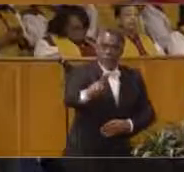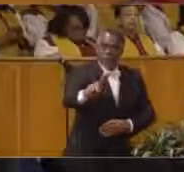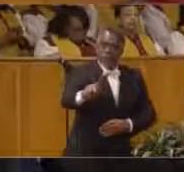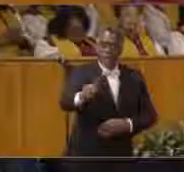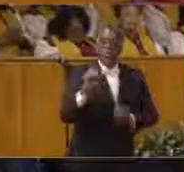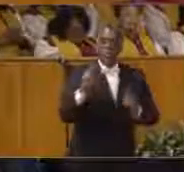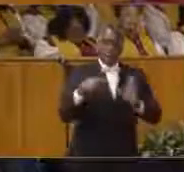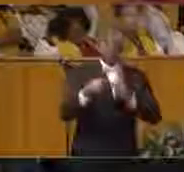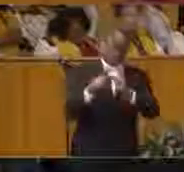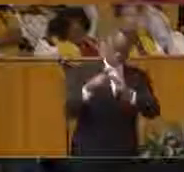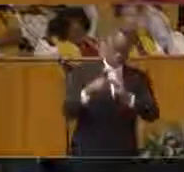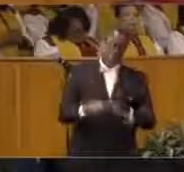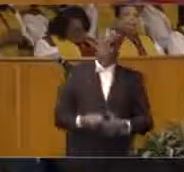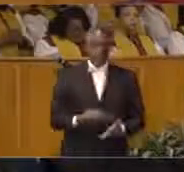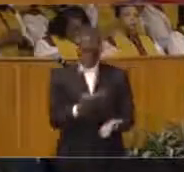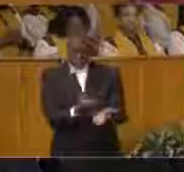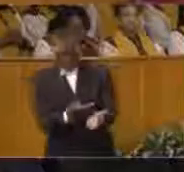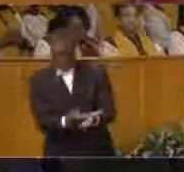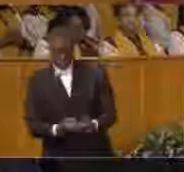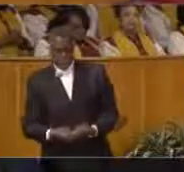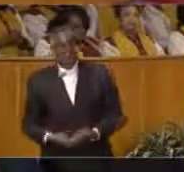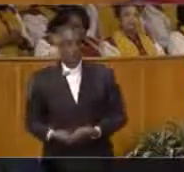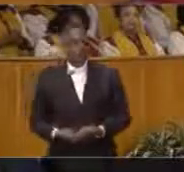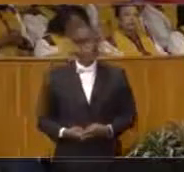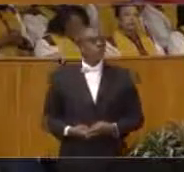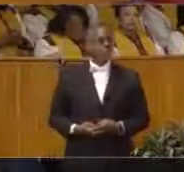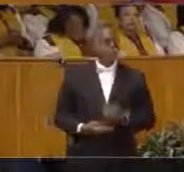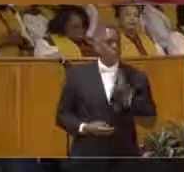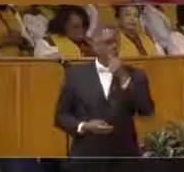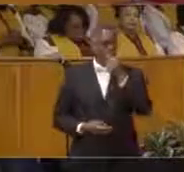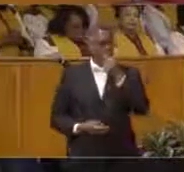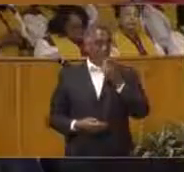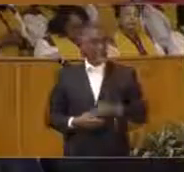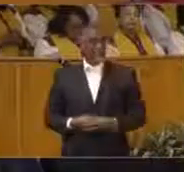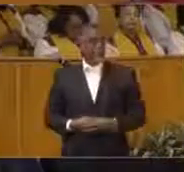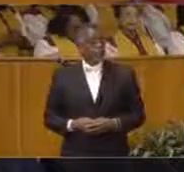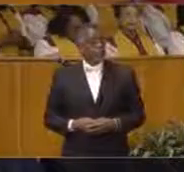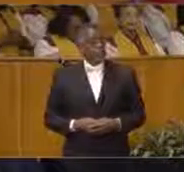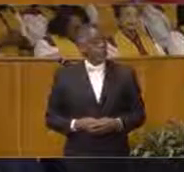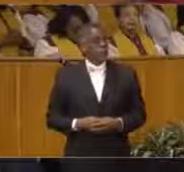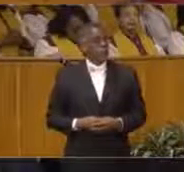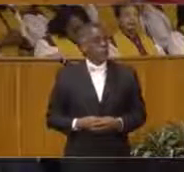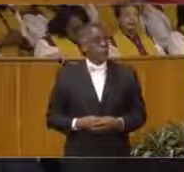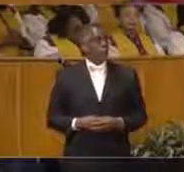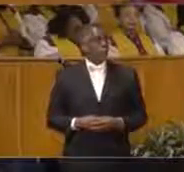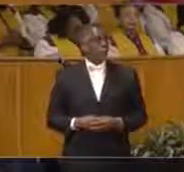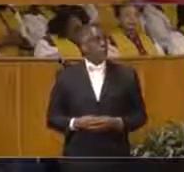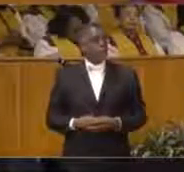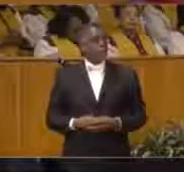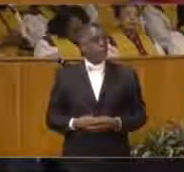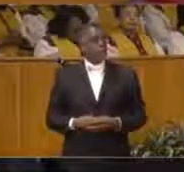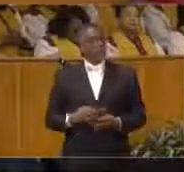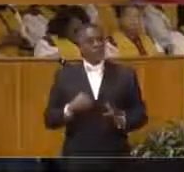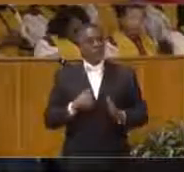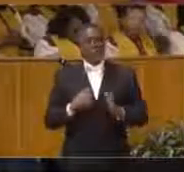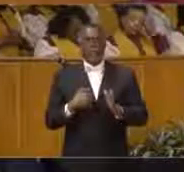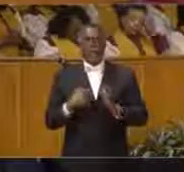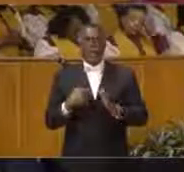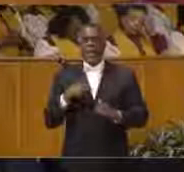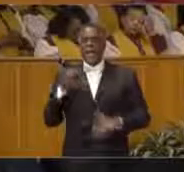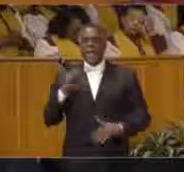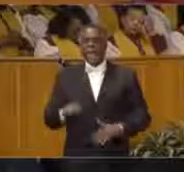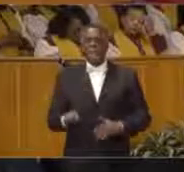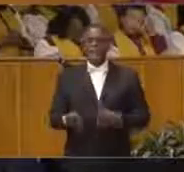All right, I'm going to give you an example. I want to prove it. I've got an example of something I want to show, and I need to